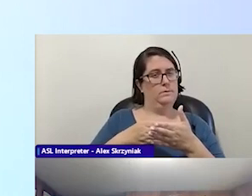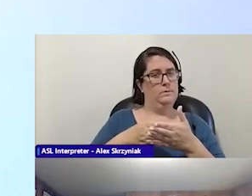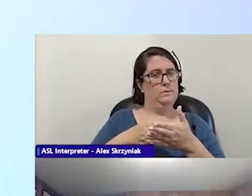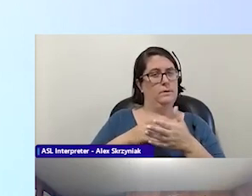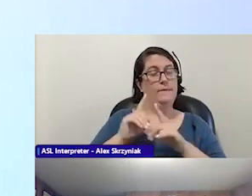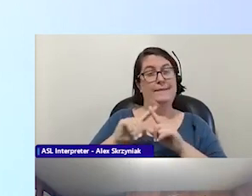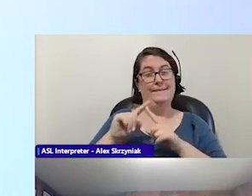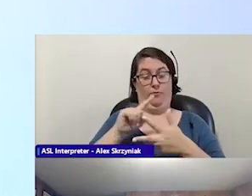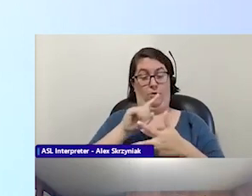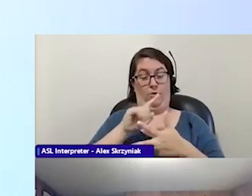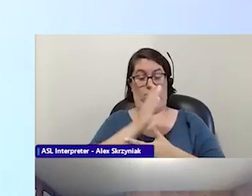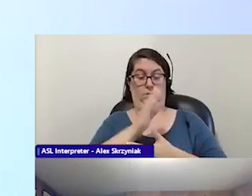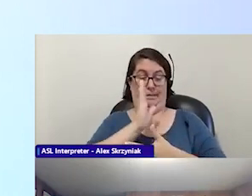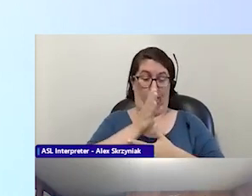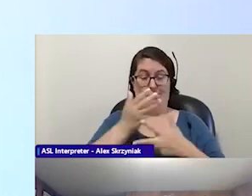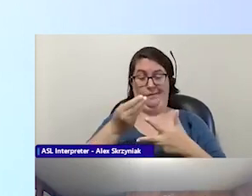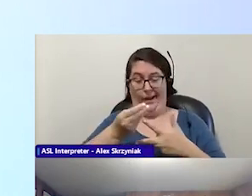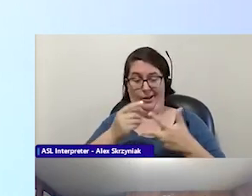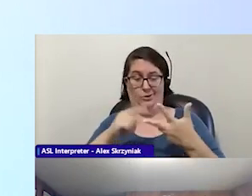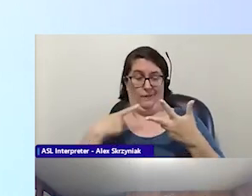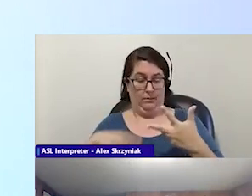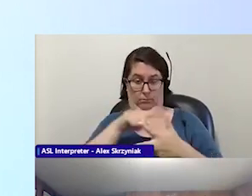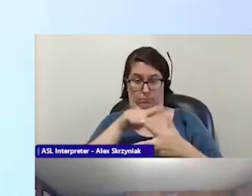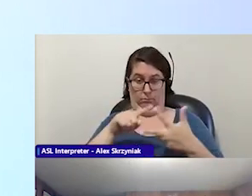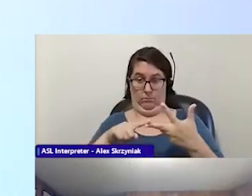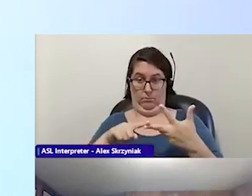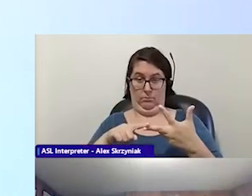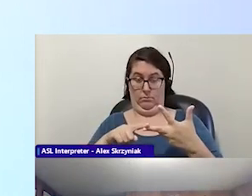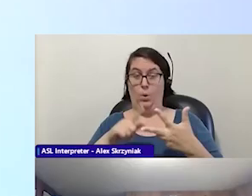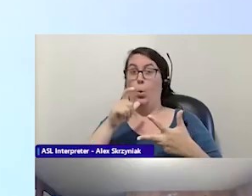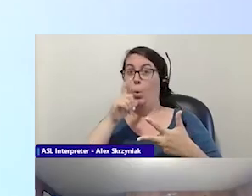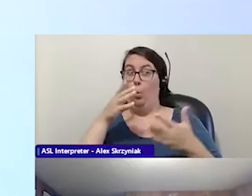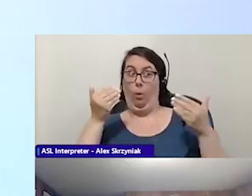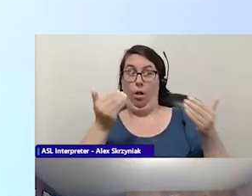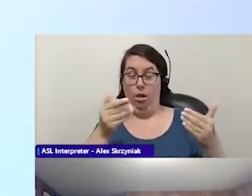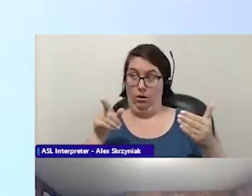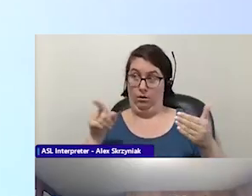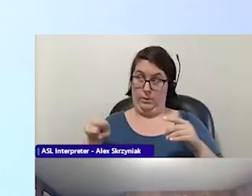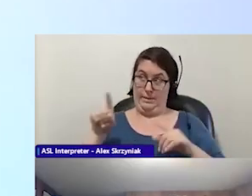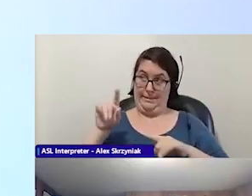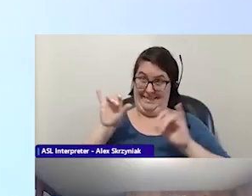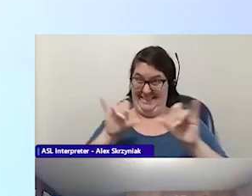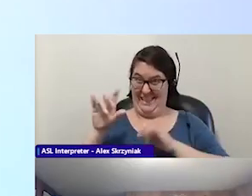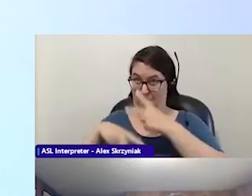types? And do they look different when we look within the